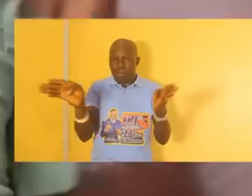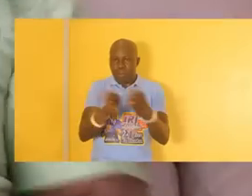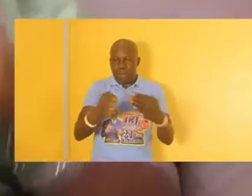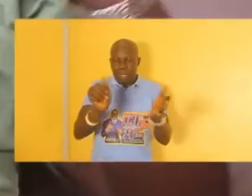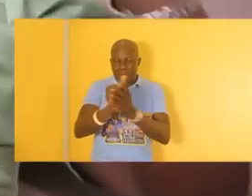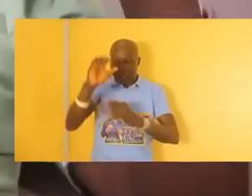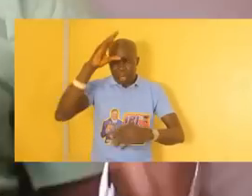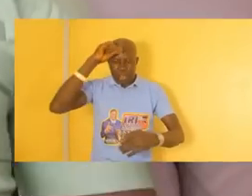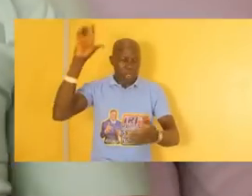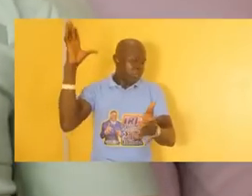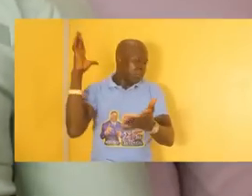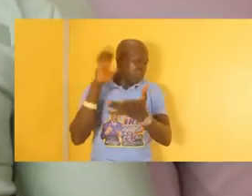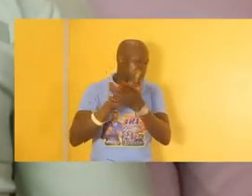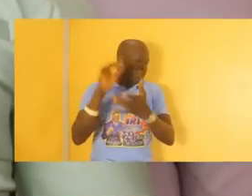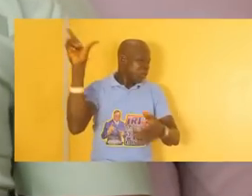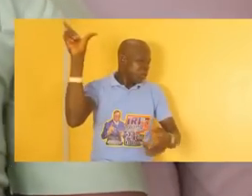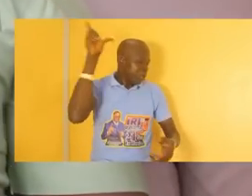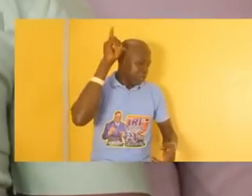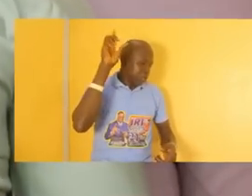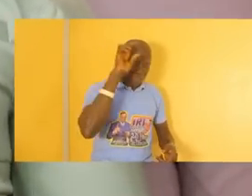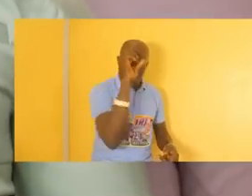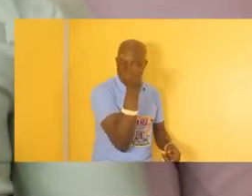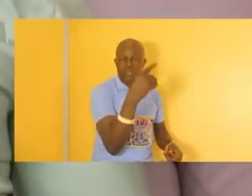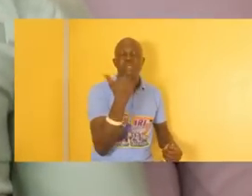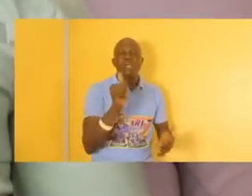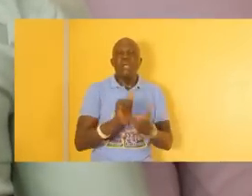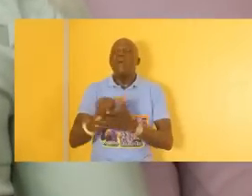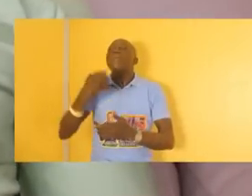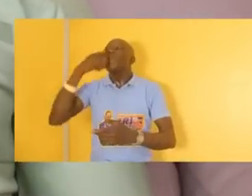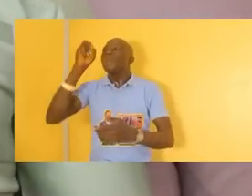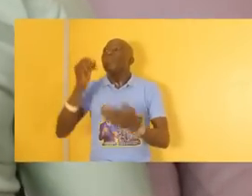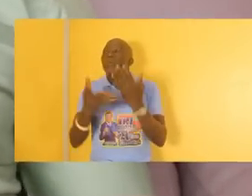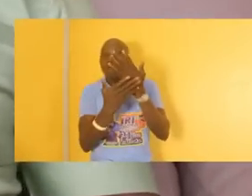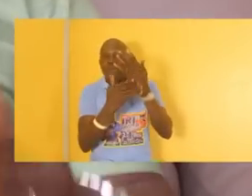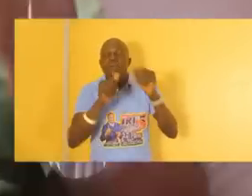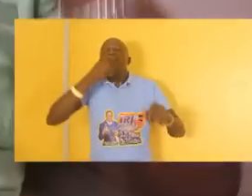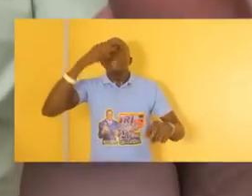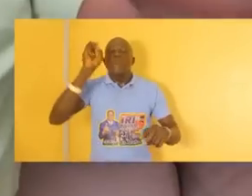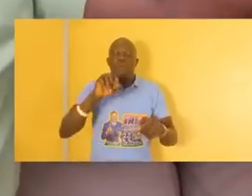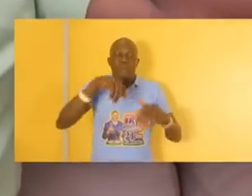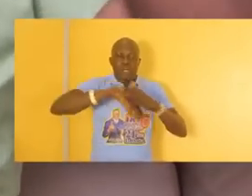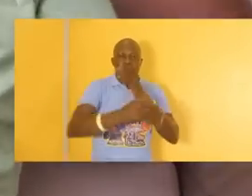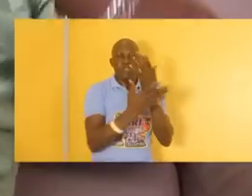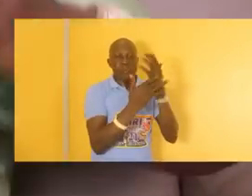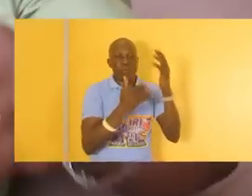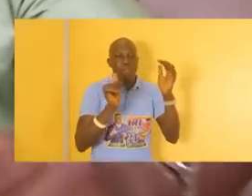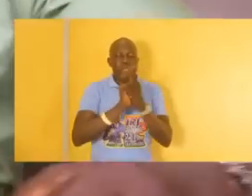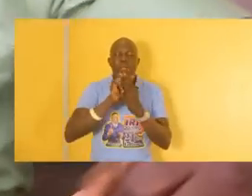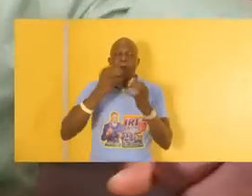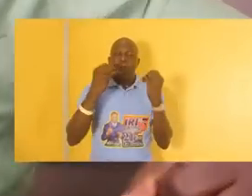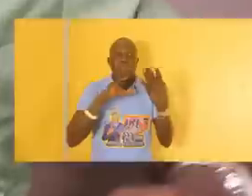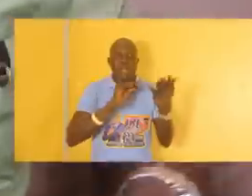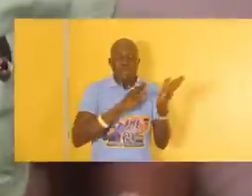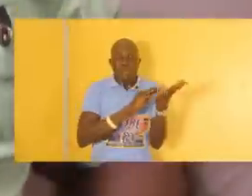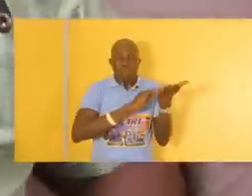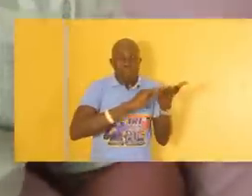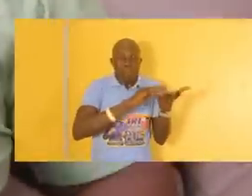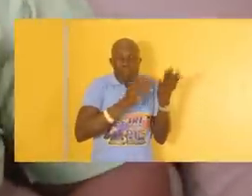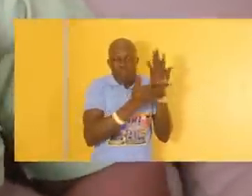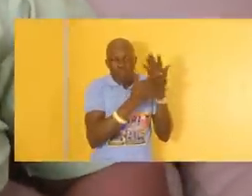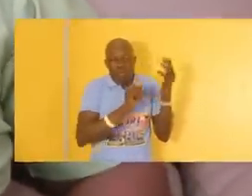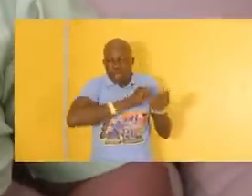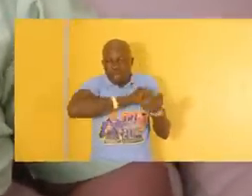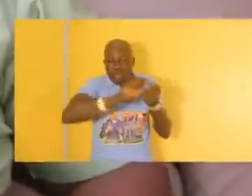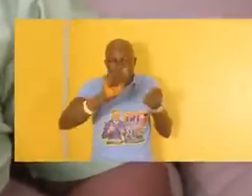je fun awon to tele. It will affect others. Say them pe awon akobi. And you know that the firstborn, they are